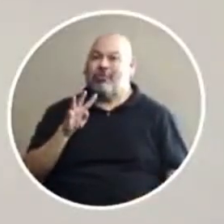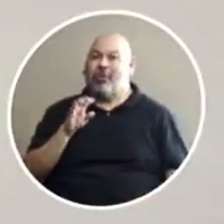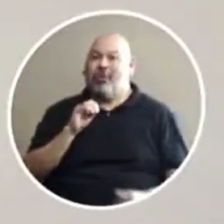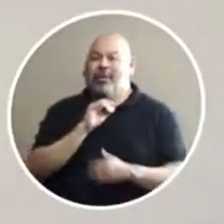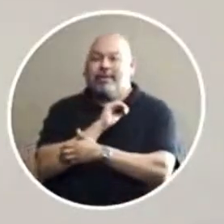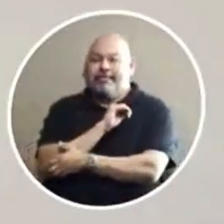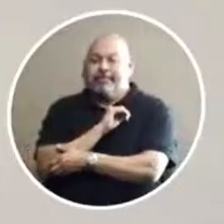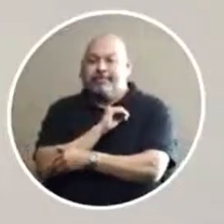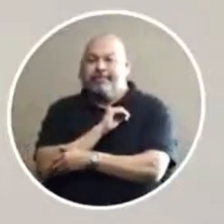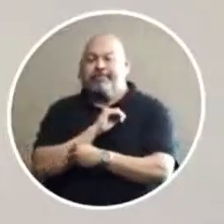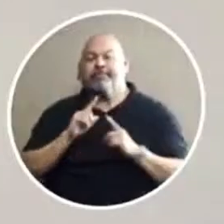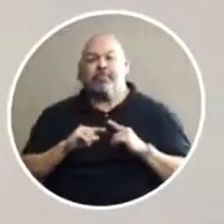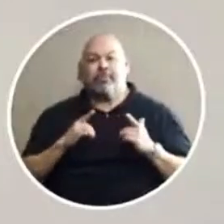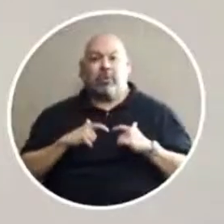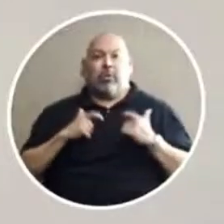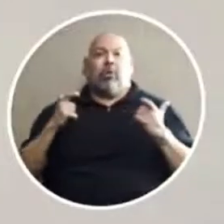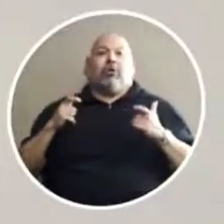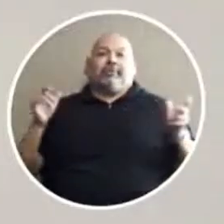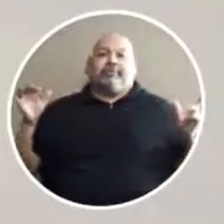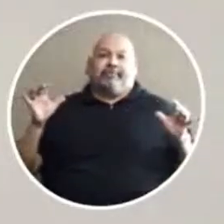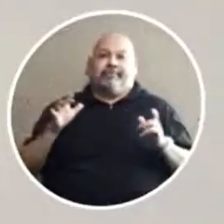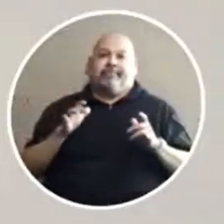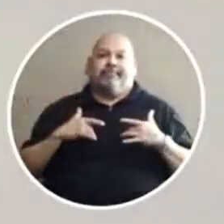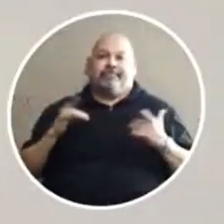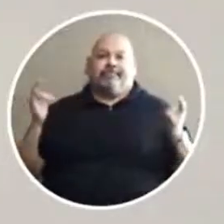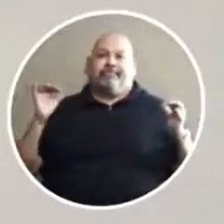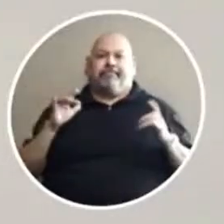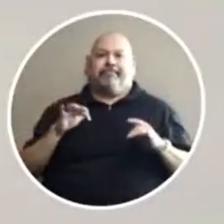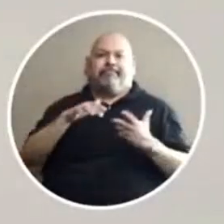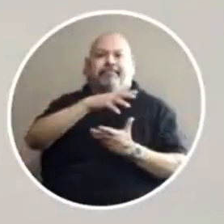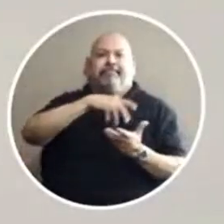2.40% attended large gatherings.